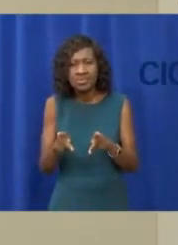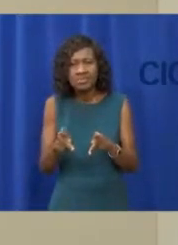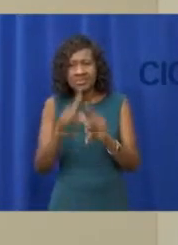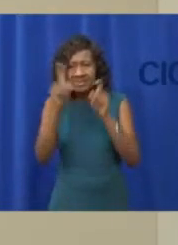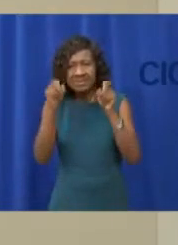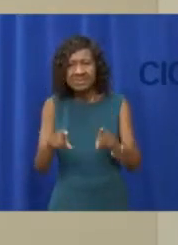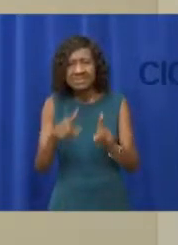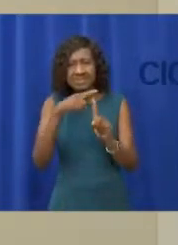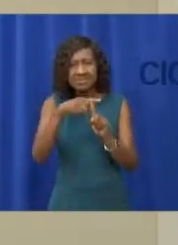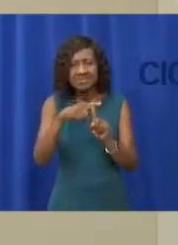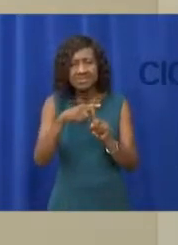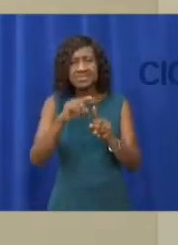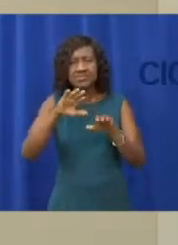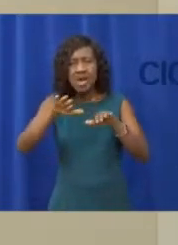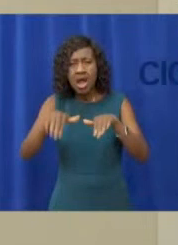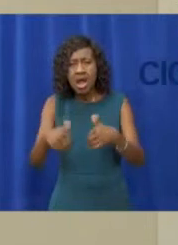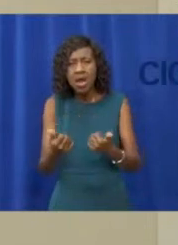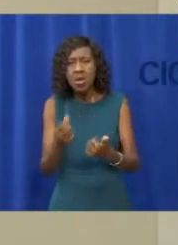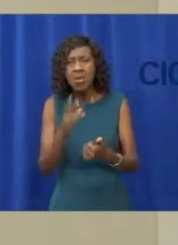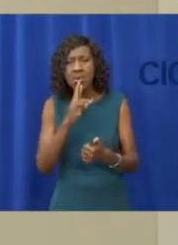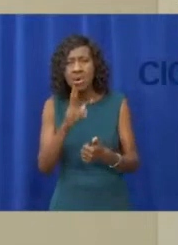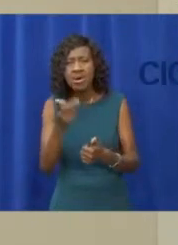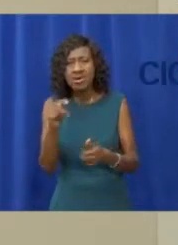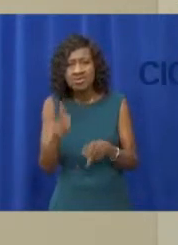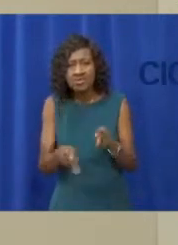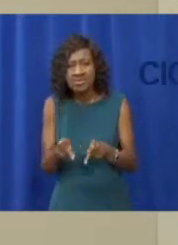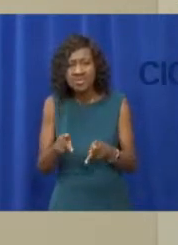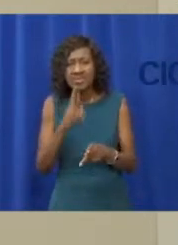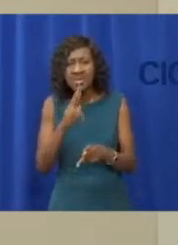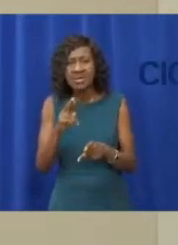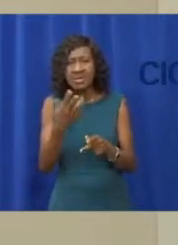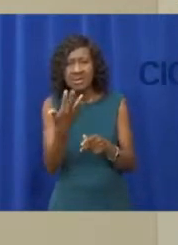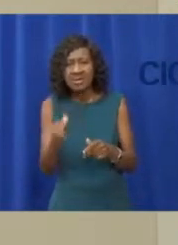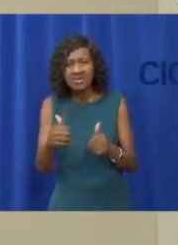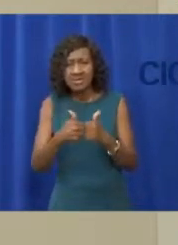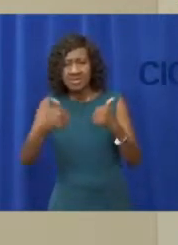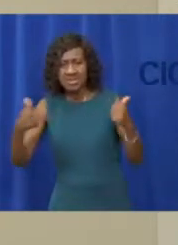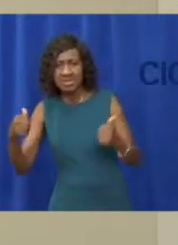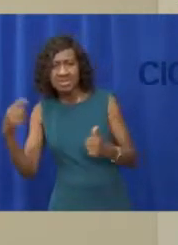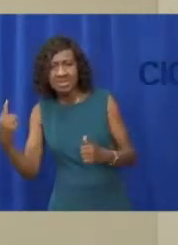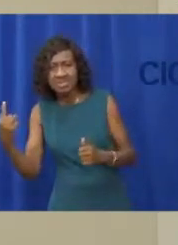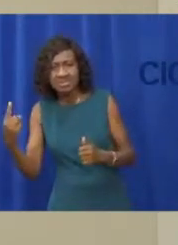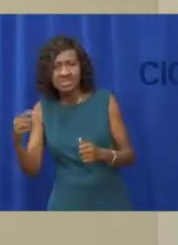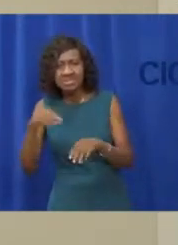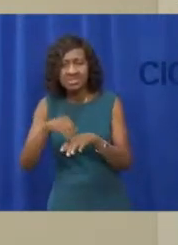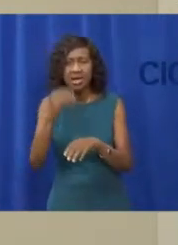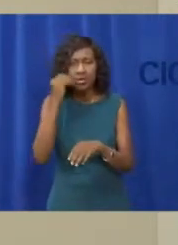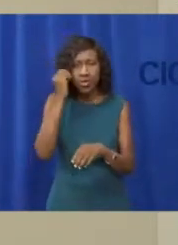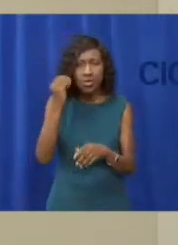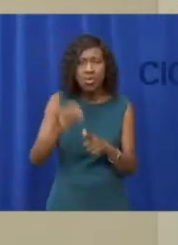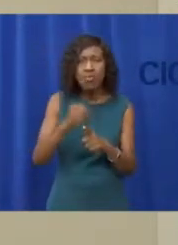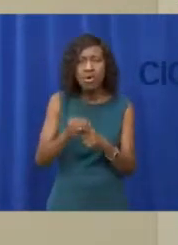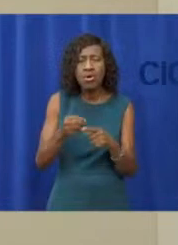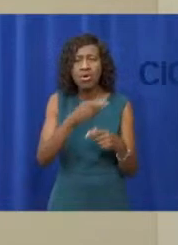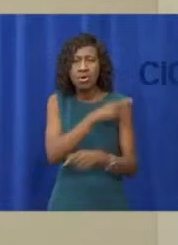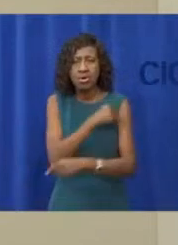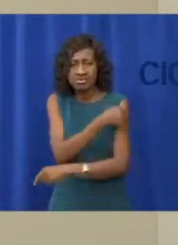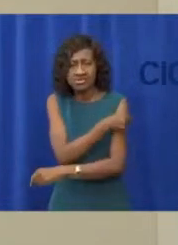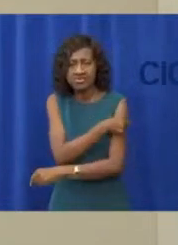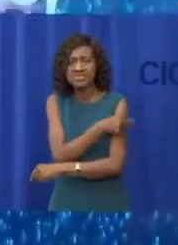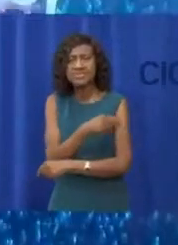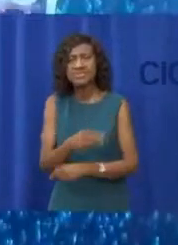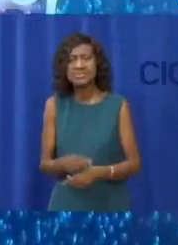patients doing? Are they in isolation at home or in hospital? And how far have you got in tracking their contacts so